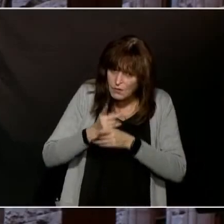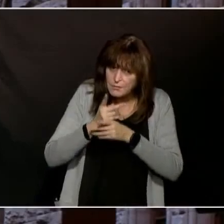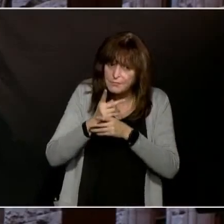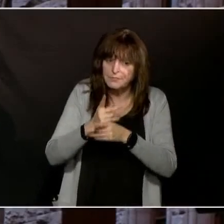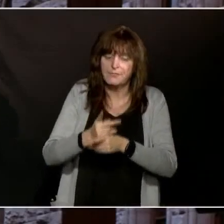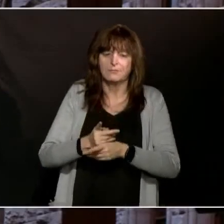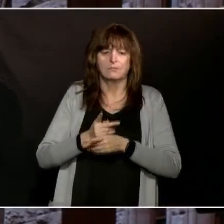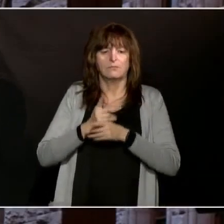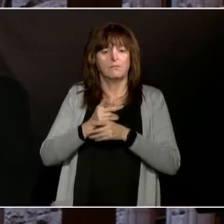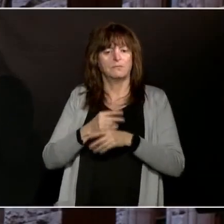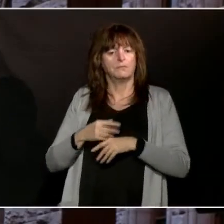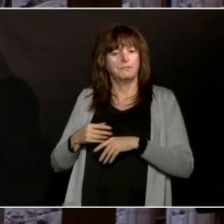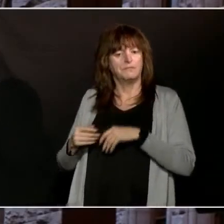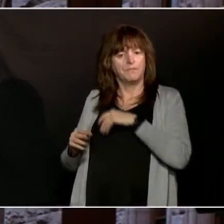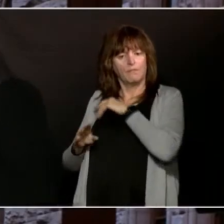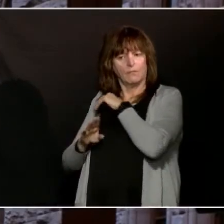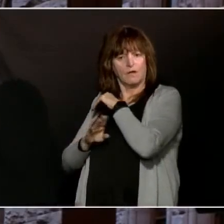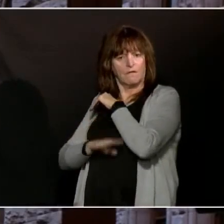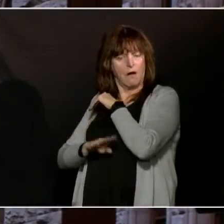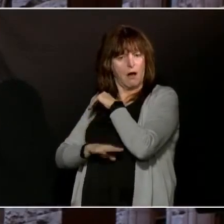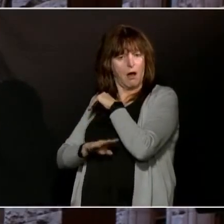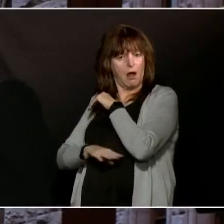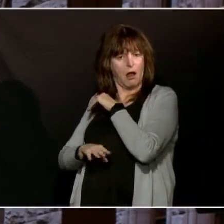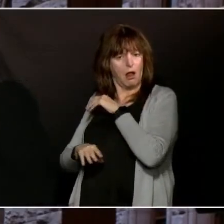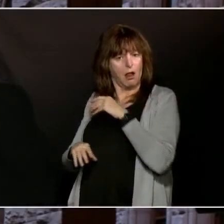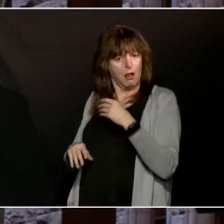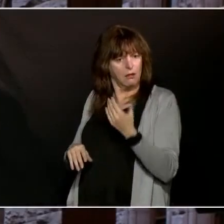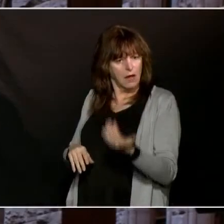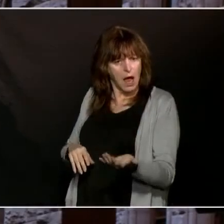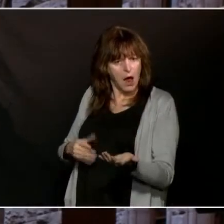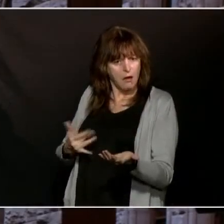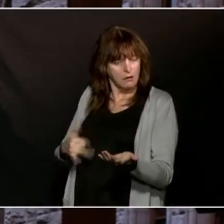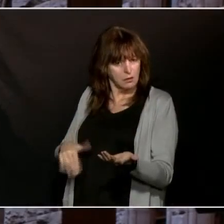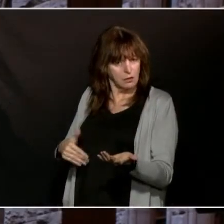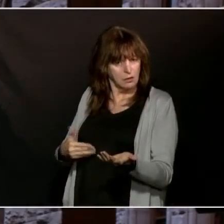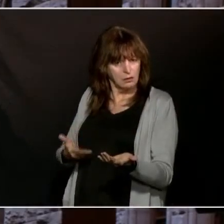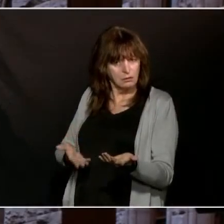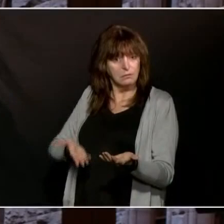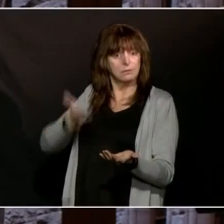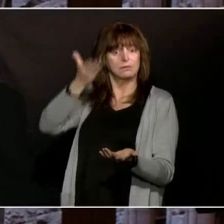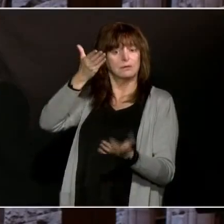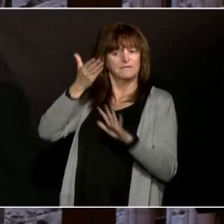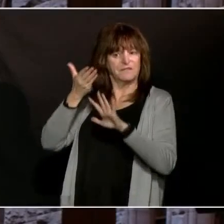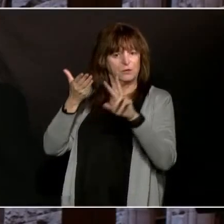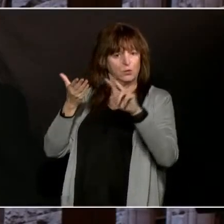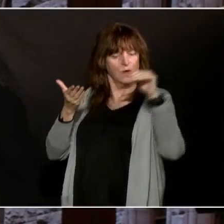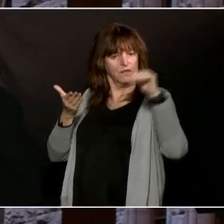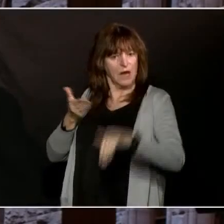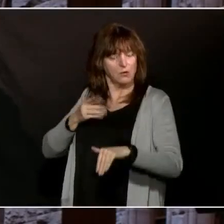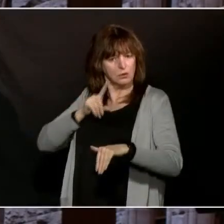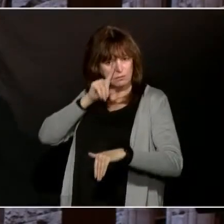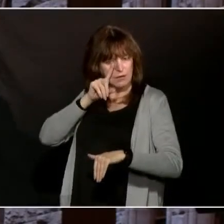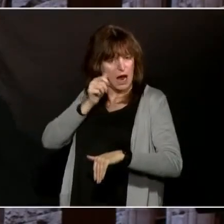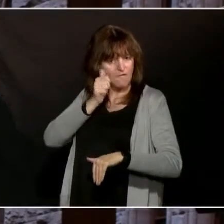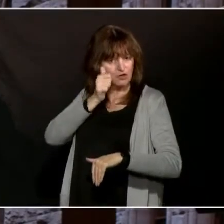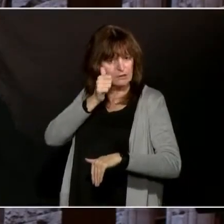higher. And we did yesterday over 52,000 tests in that, and coming up over